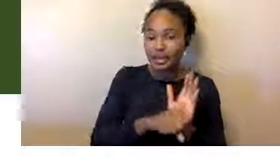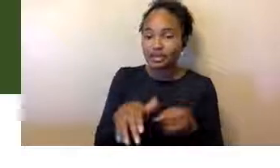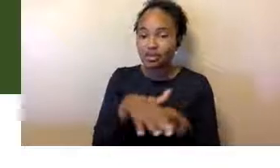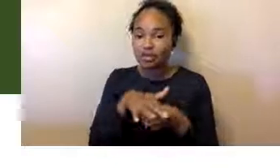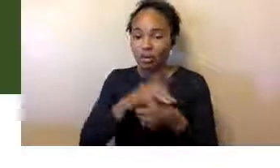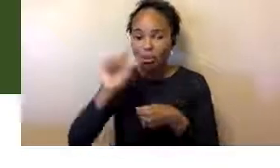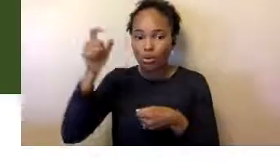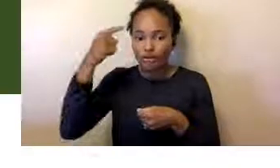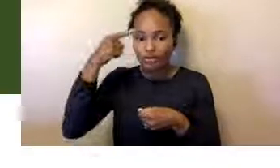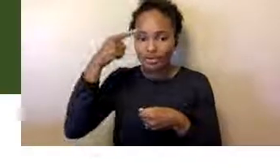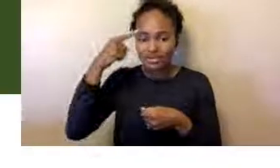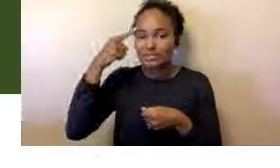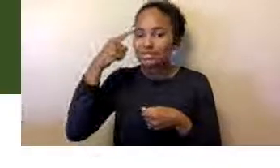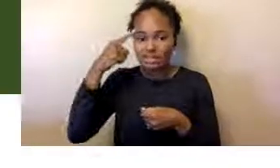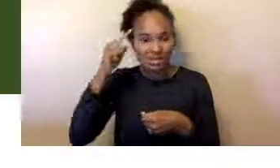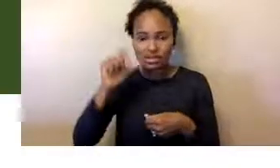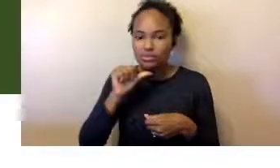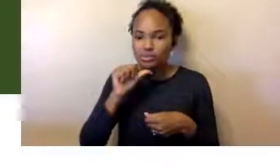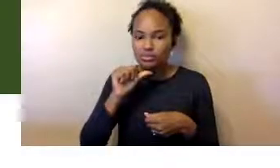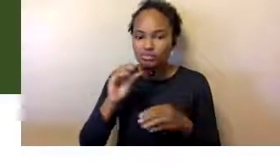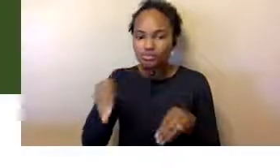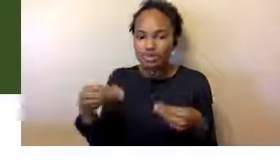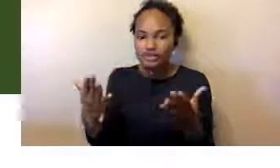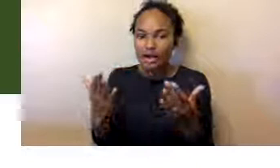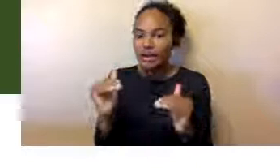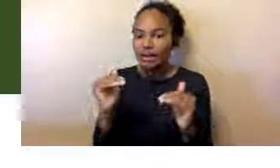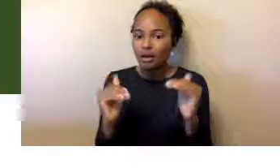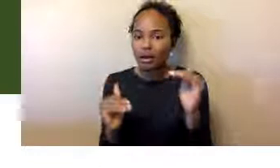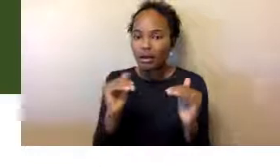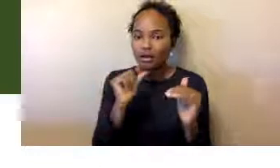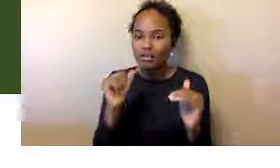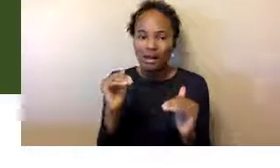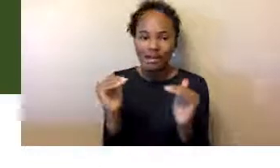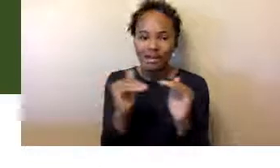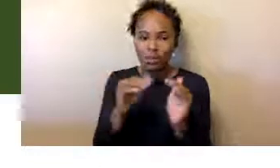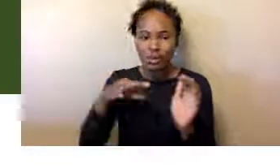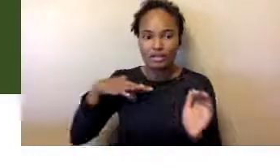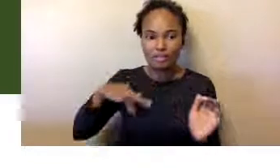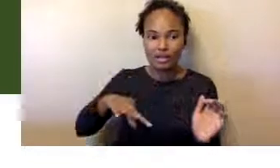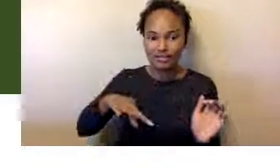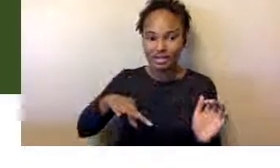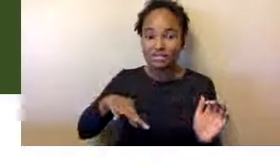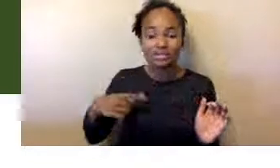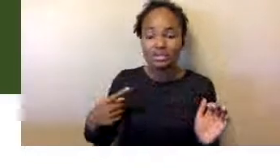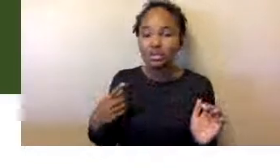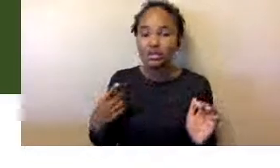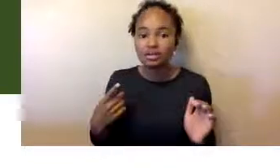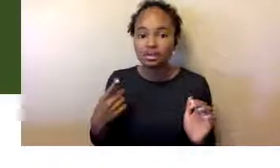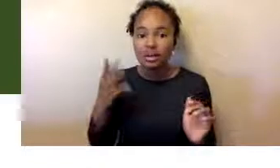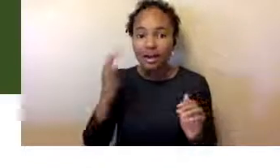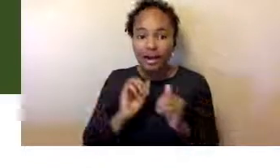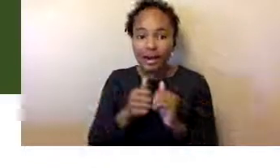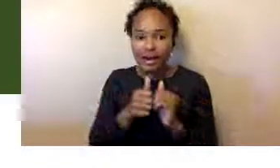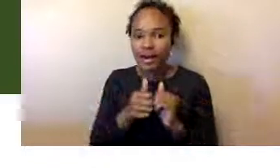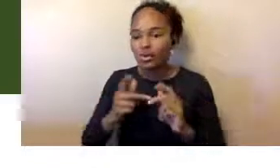an unequal benefit by responding more quickly and safely to physical health crises in comparison to mental health